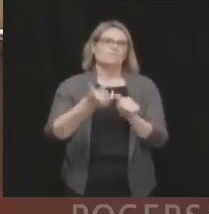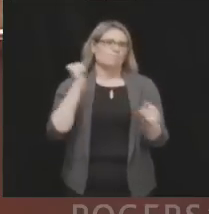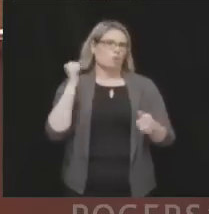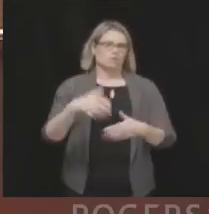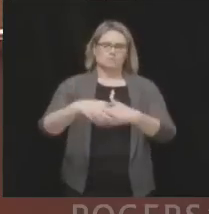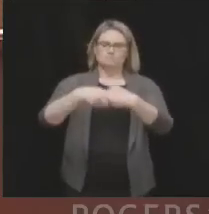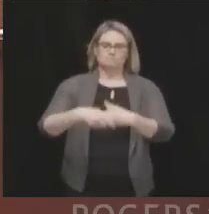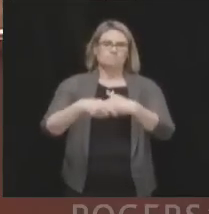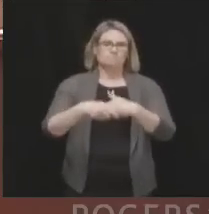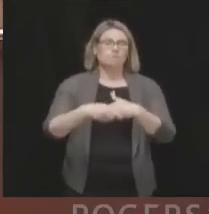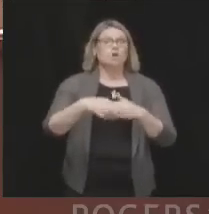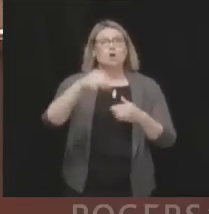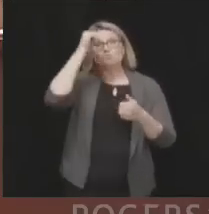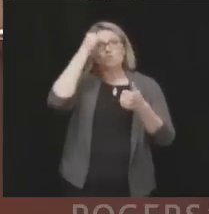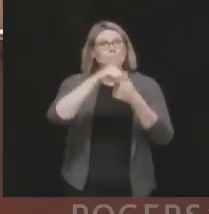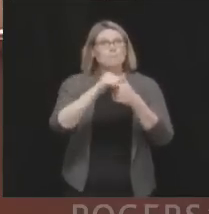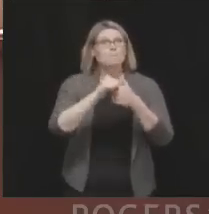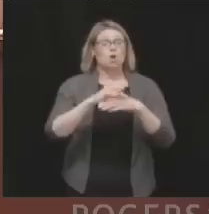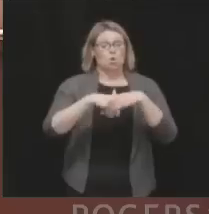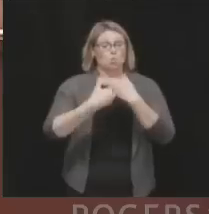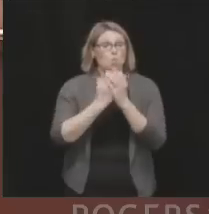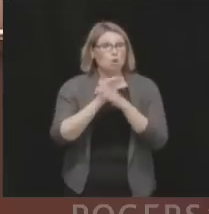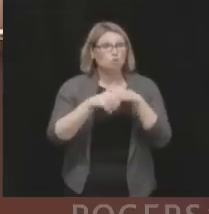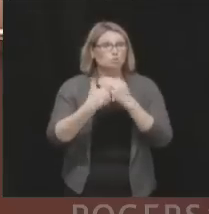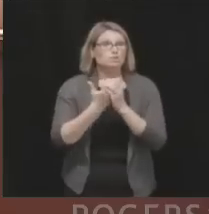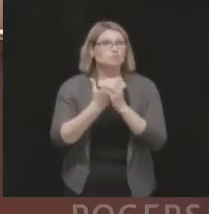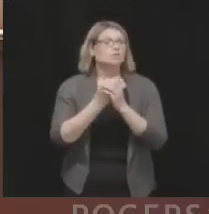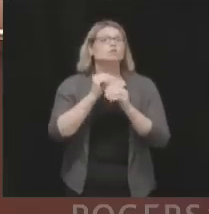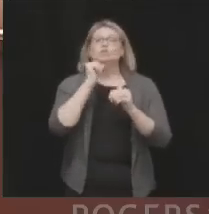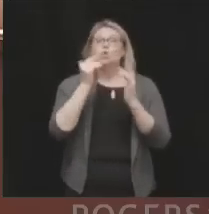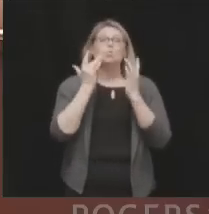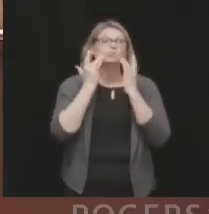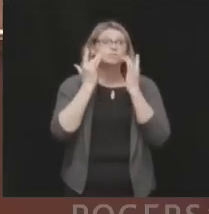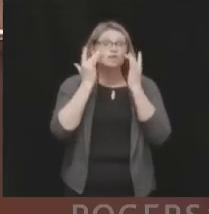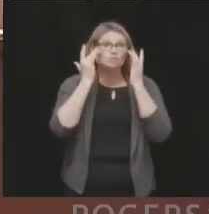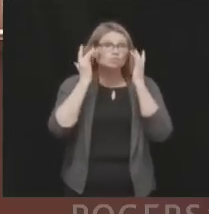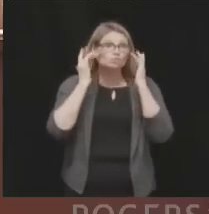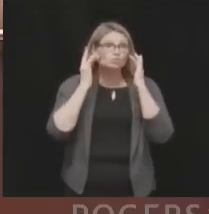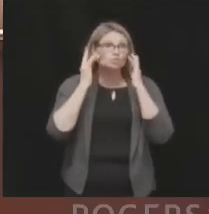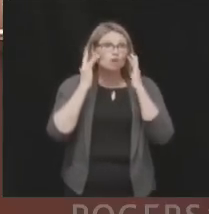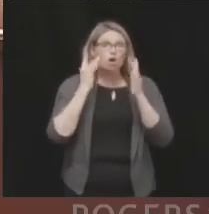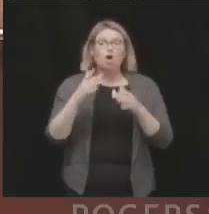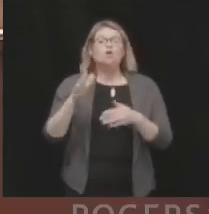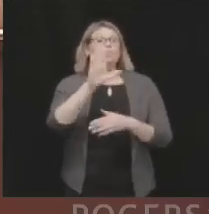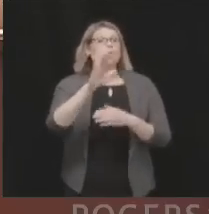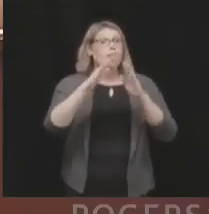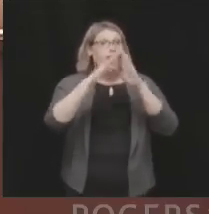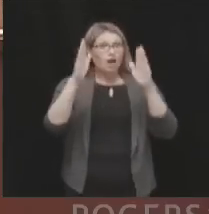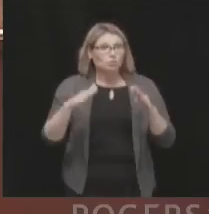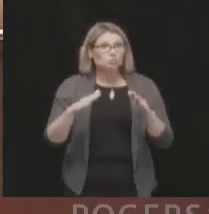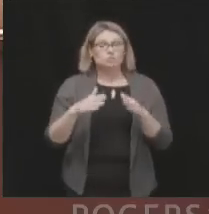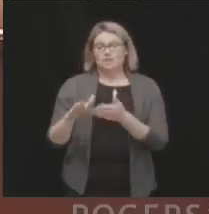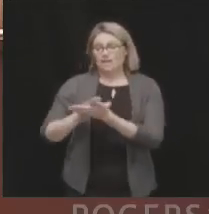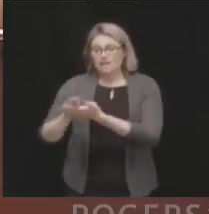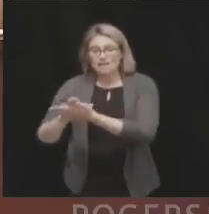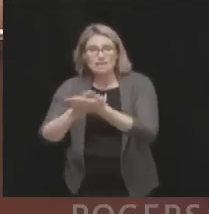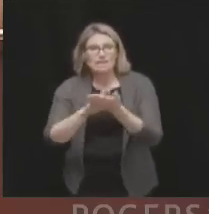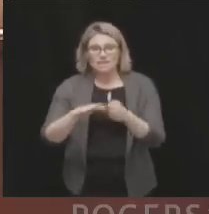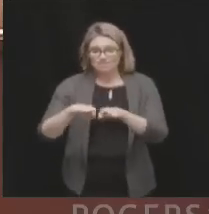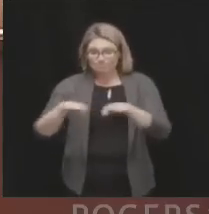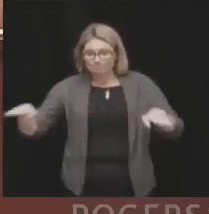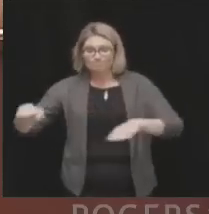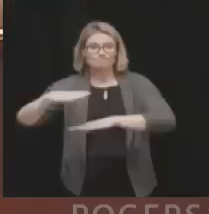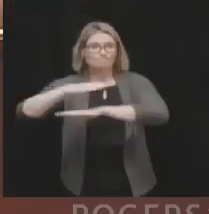and we have done so well. Let's continue to take pride in what we have achieved by maintaining the course that we have